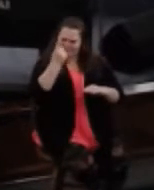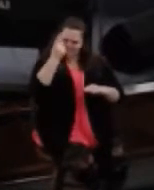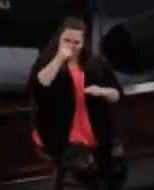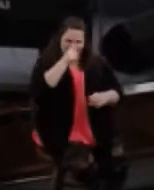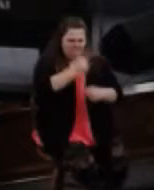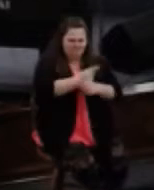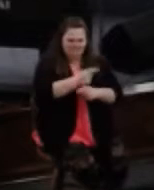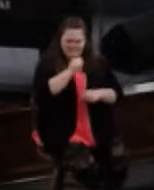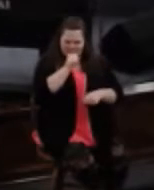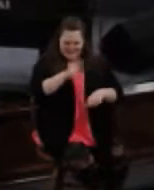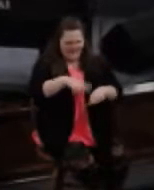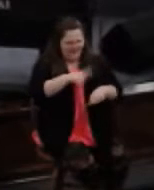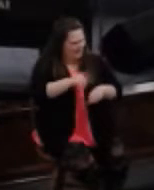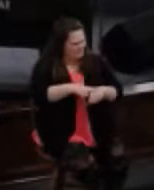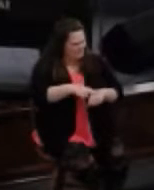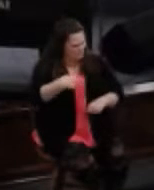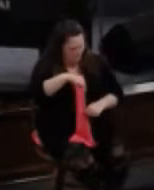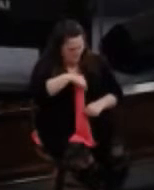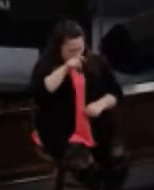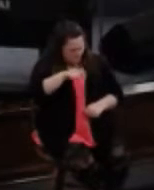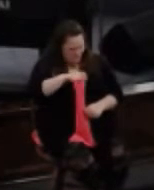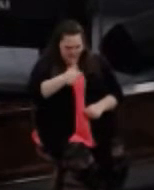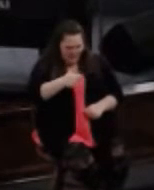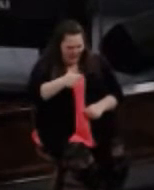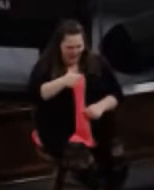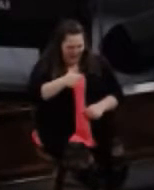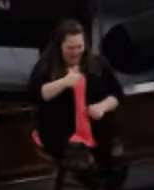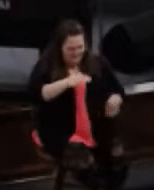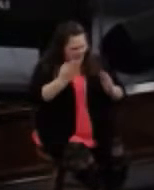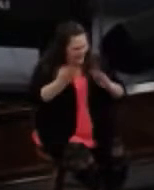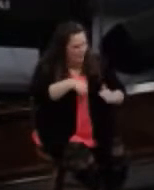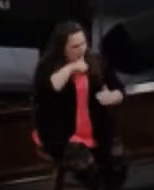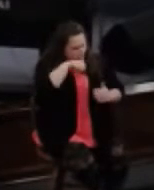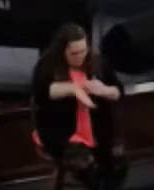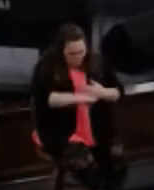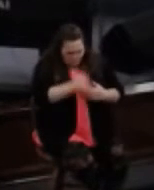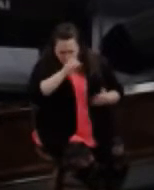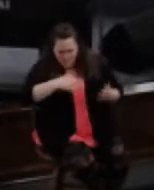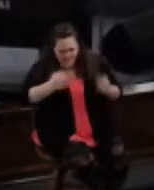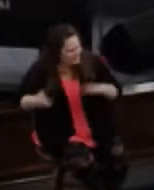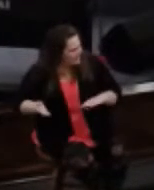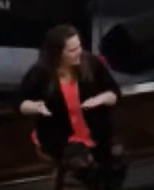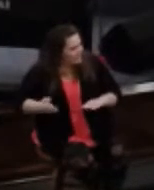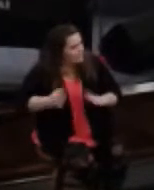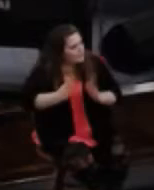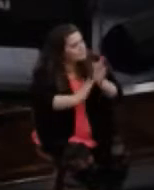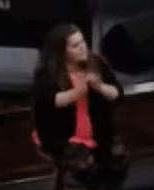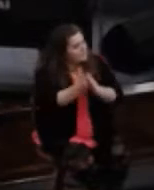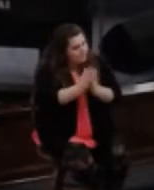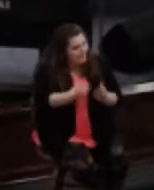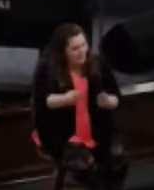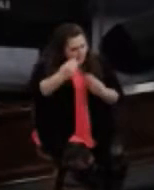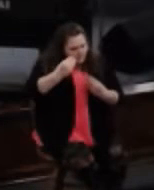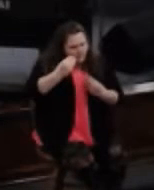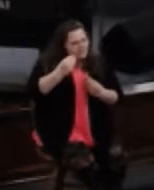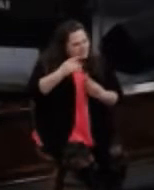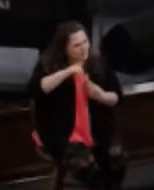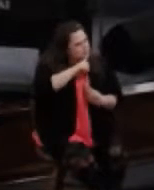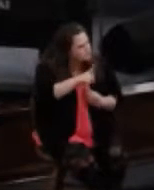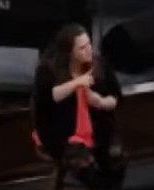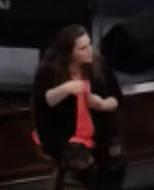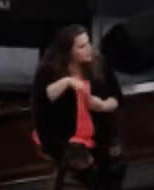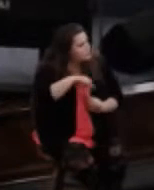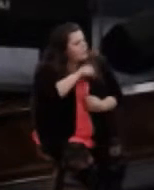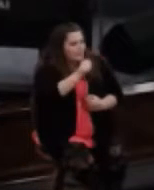isn't natural, that we weren't made to die. The Bible teaches us that that's true. We weren't created